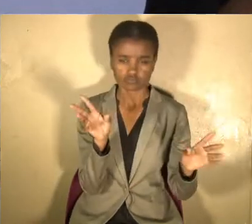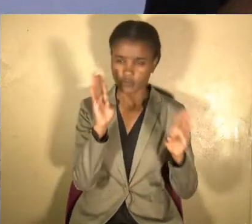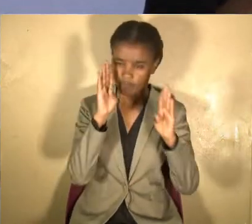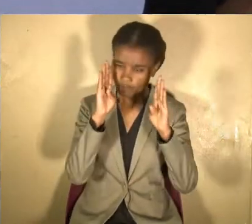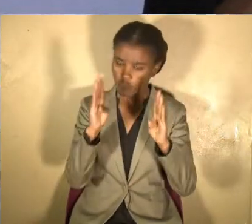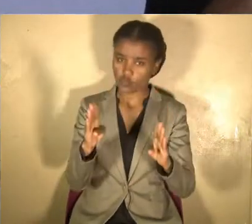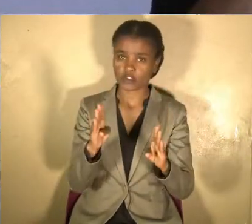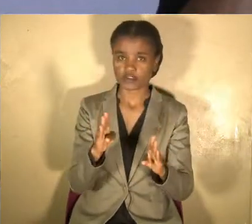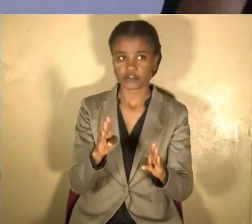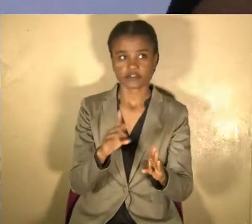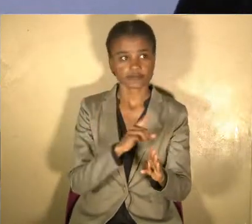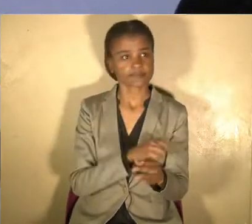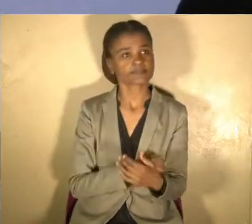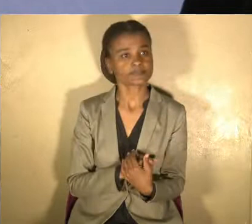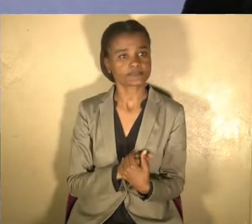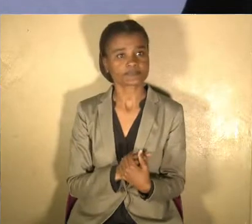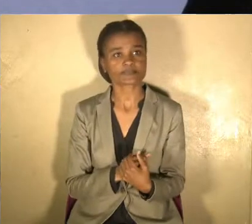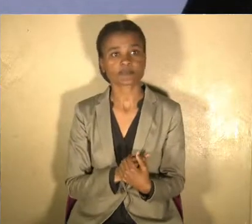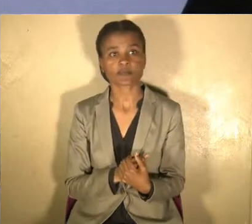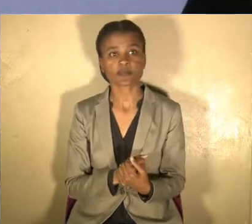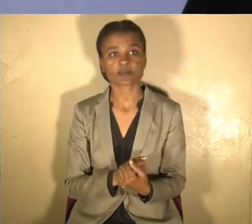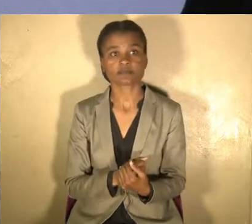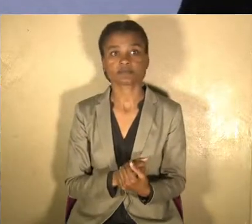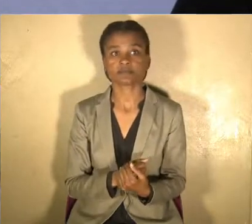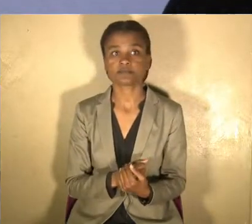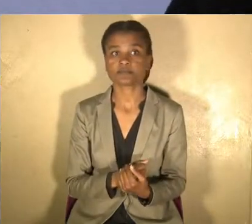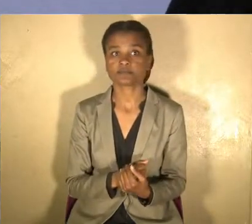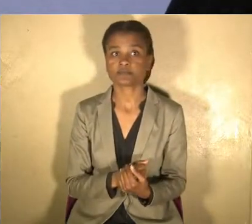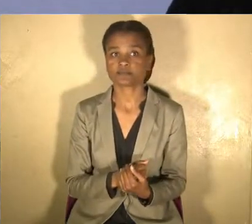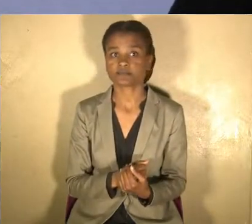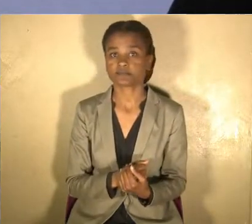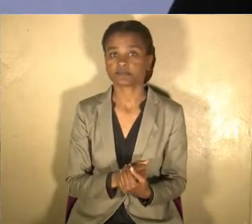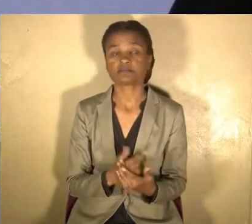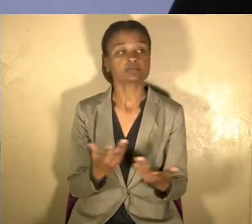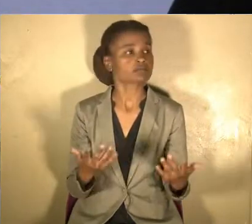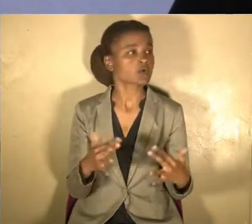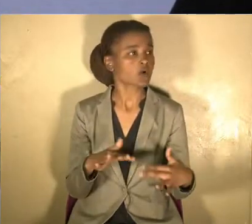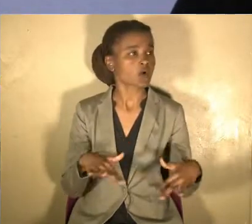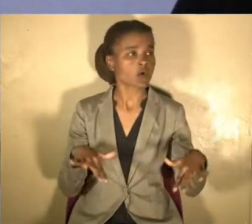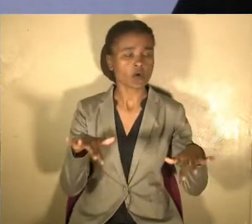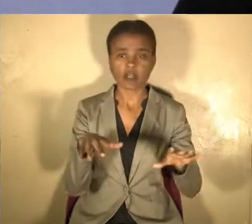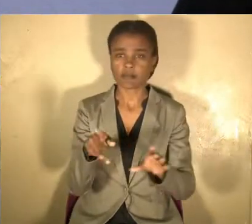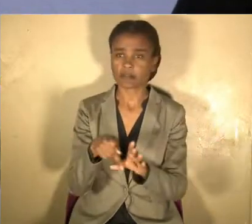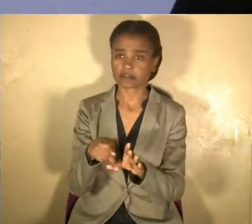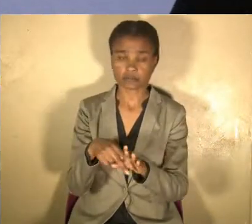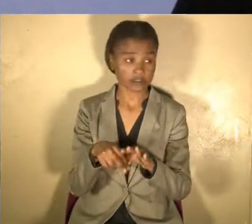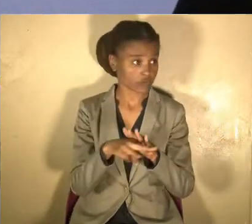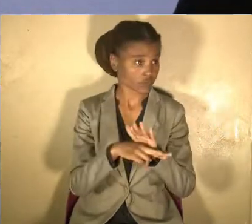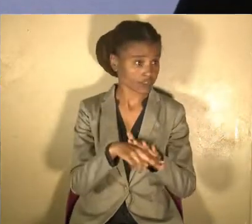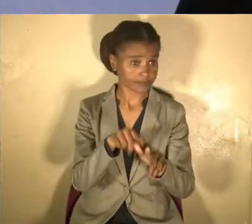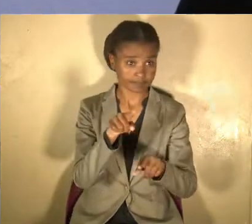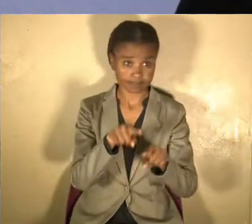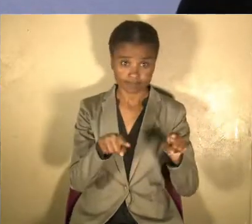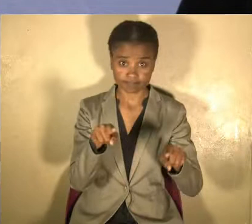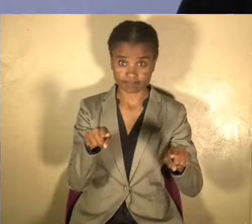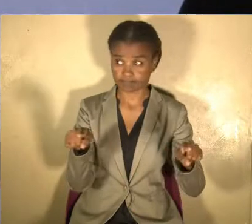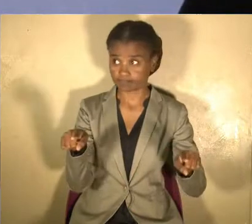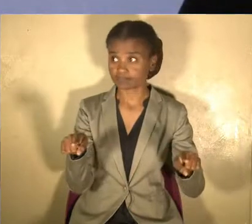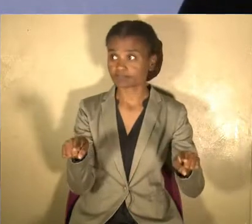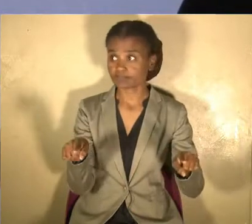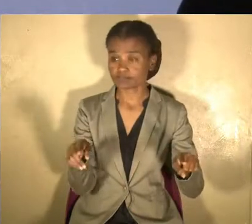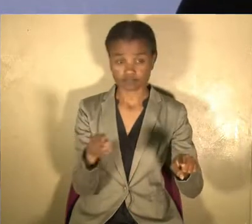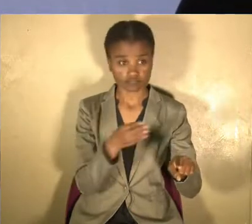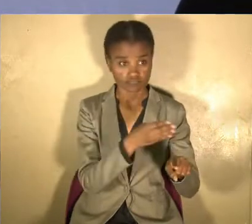And to all our participants from all the regions present here, I think,